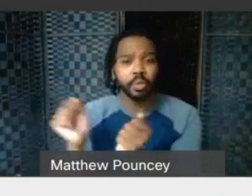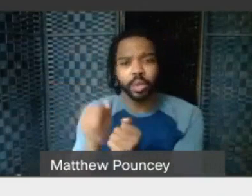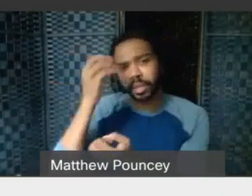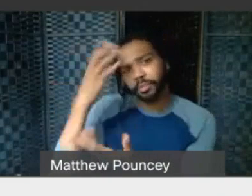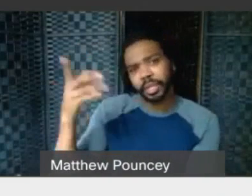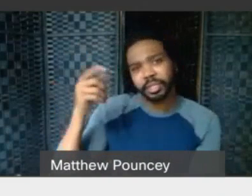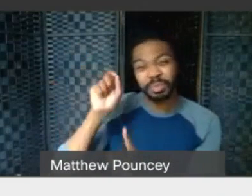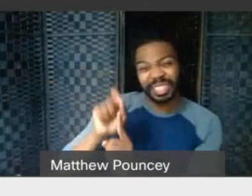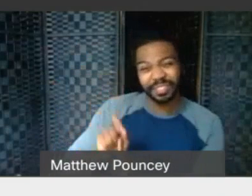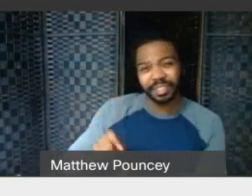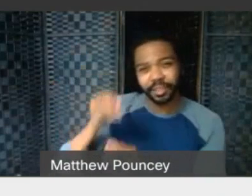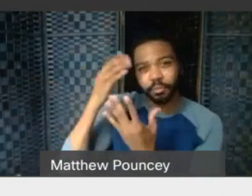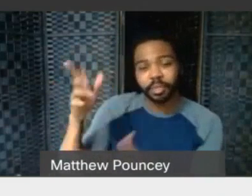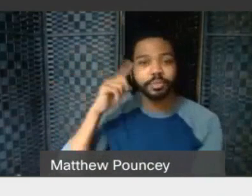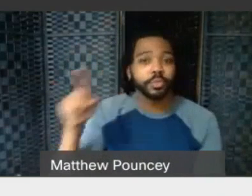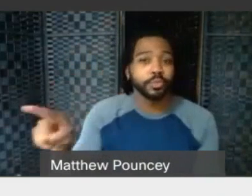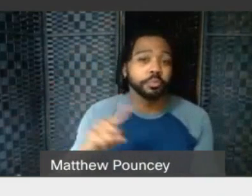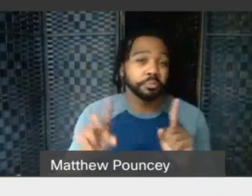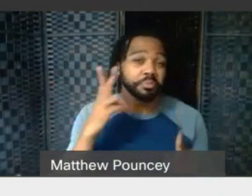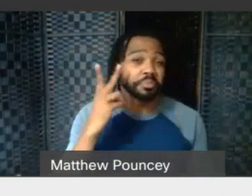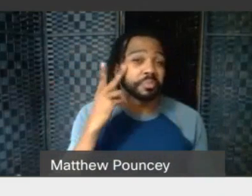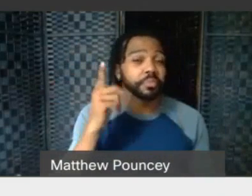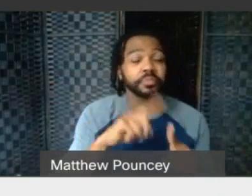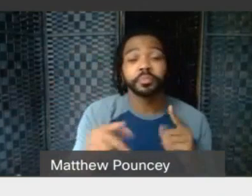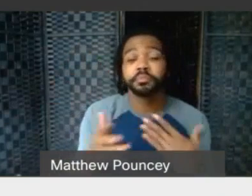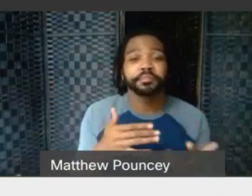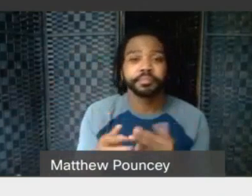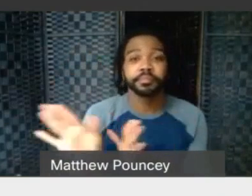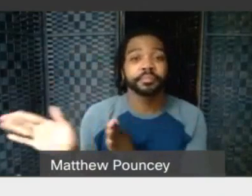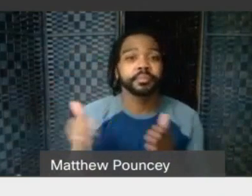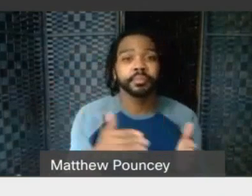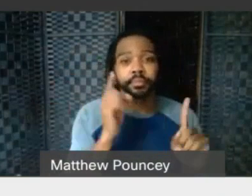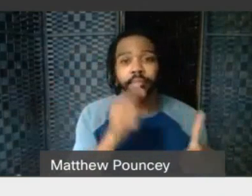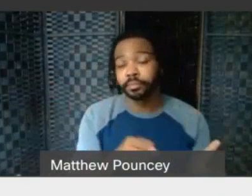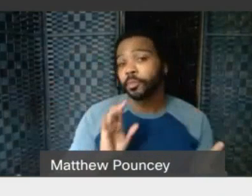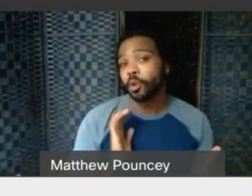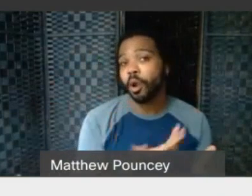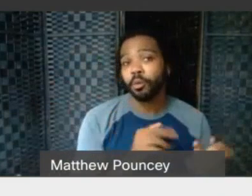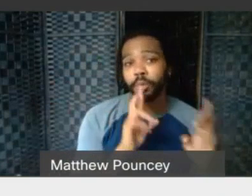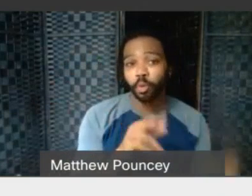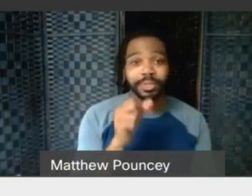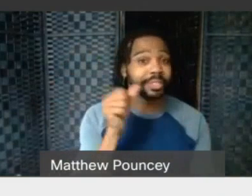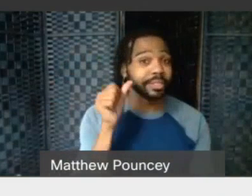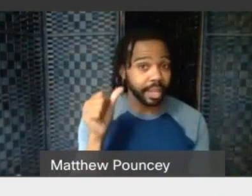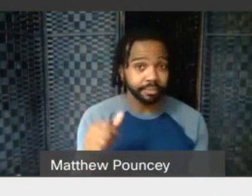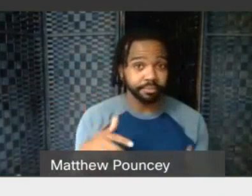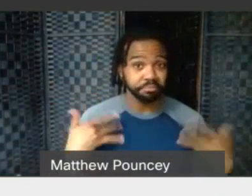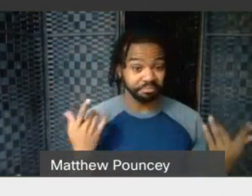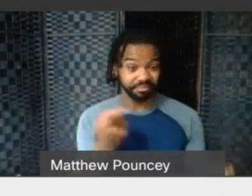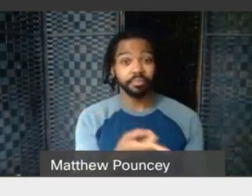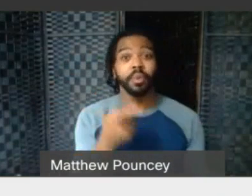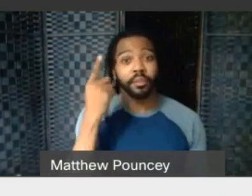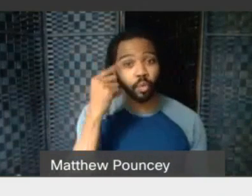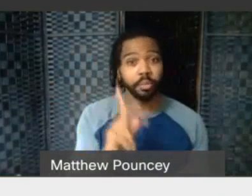the specific data. So as of our reports yesterday for the people that we